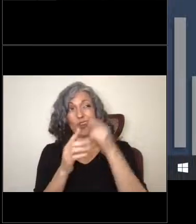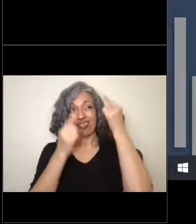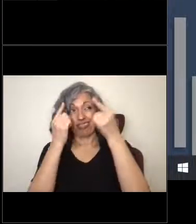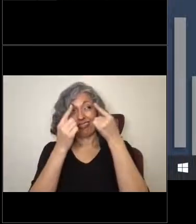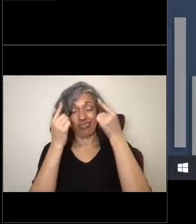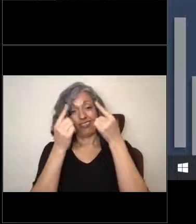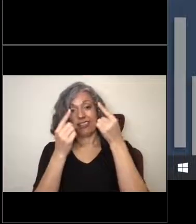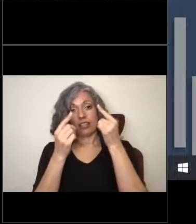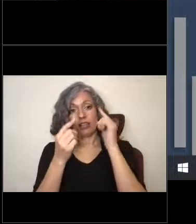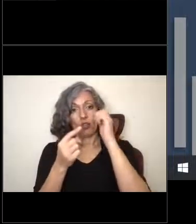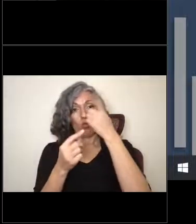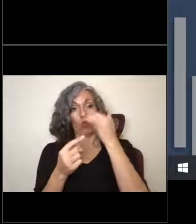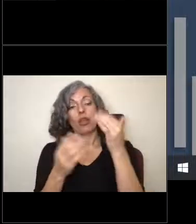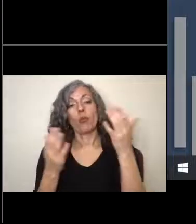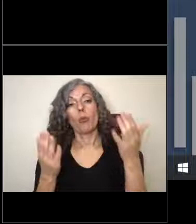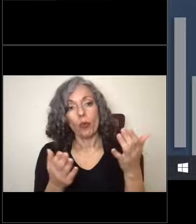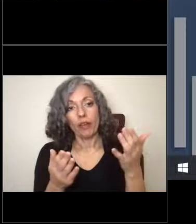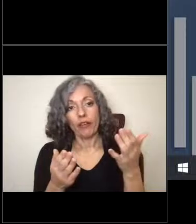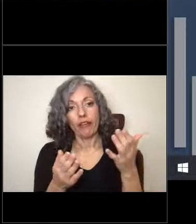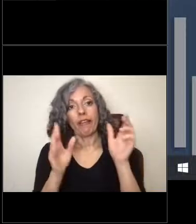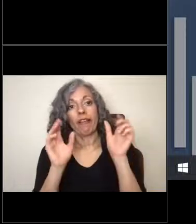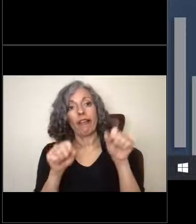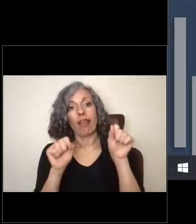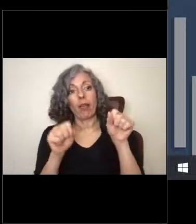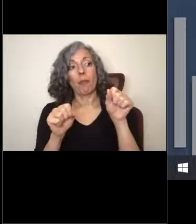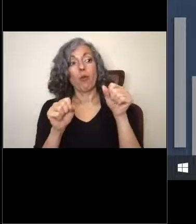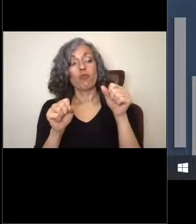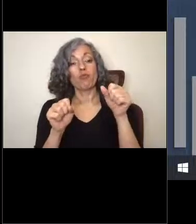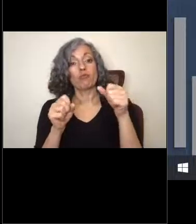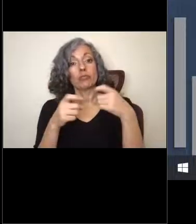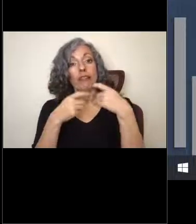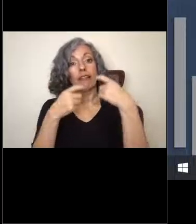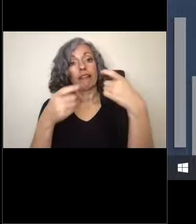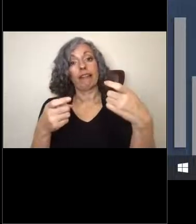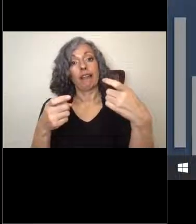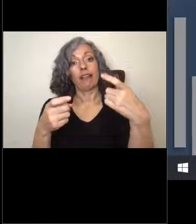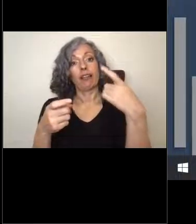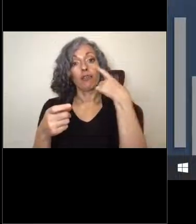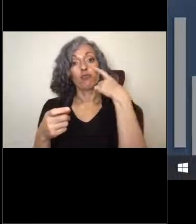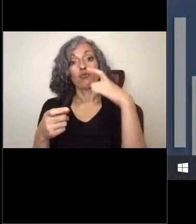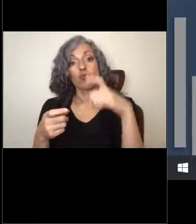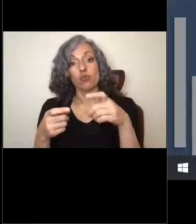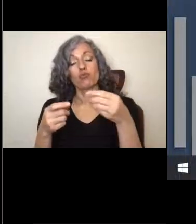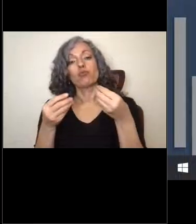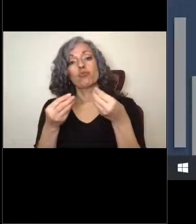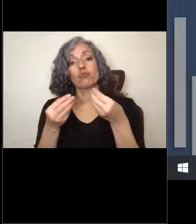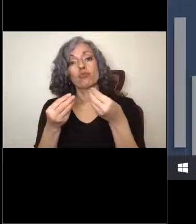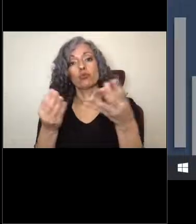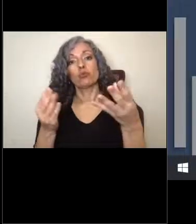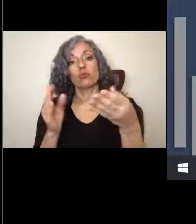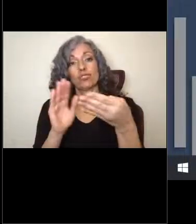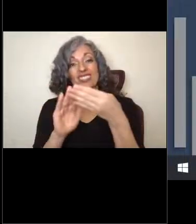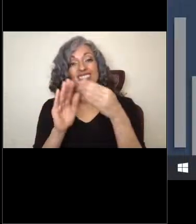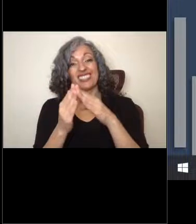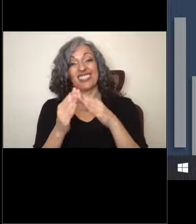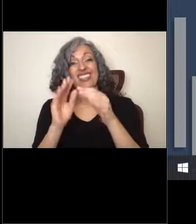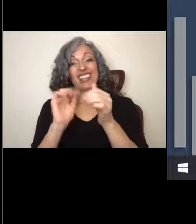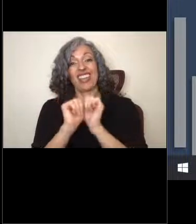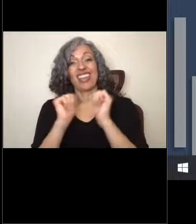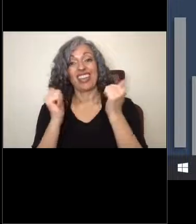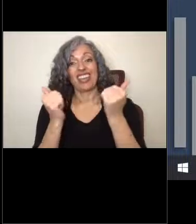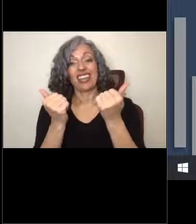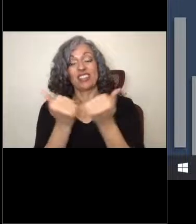going to look like and how are we going to be able to give notice, to agencies, cities, because, when I went to the League of Cities